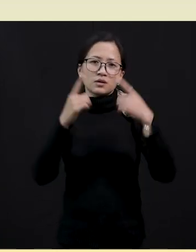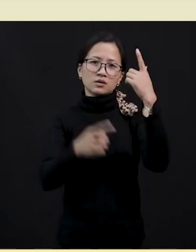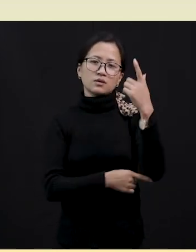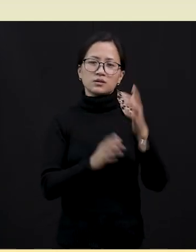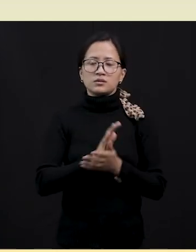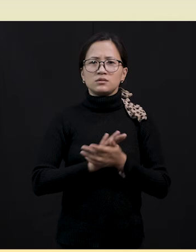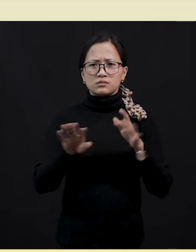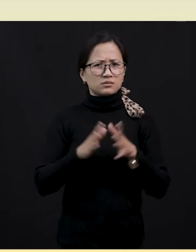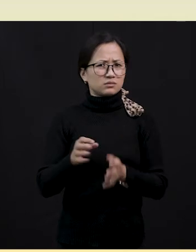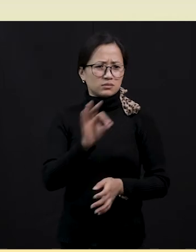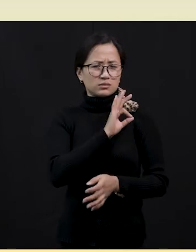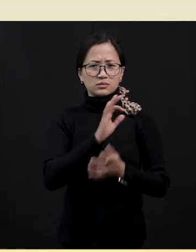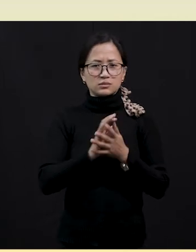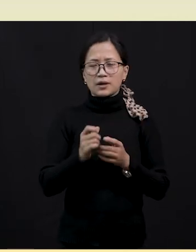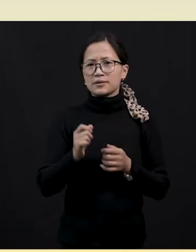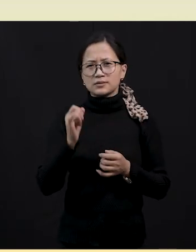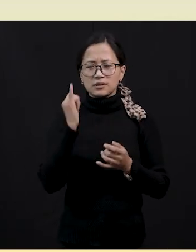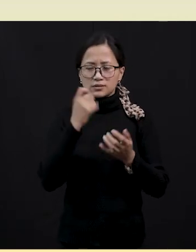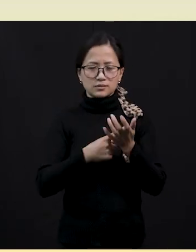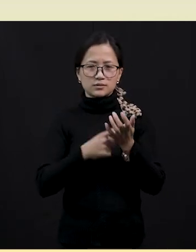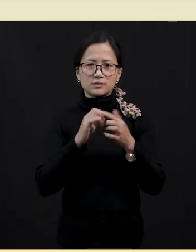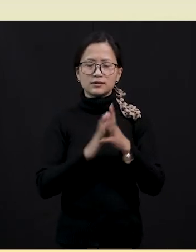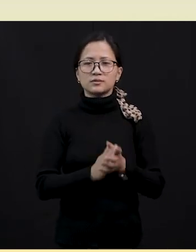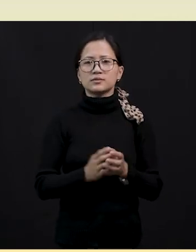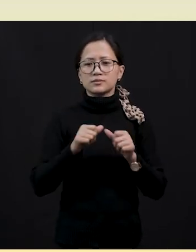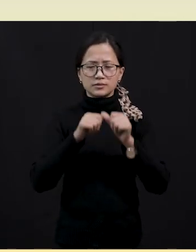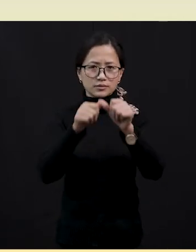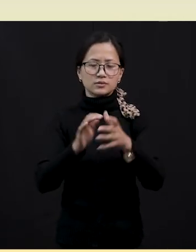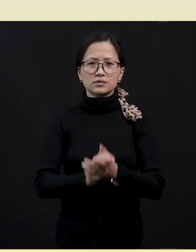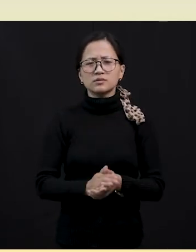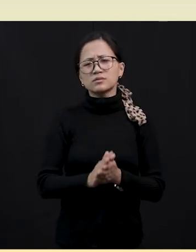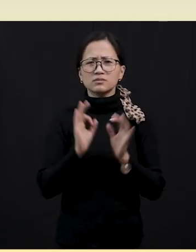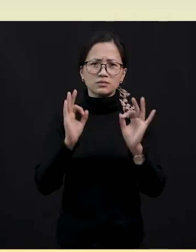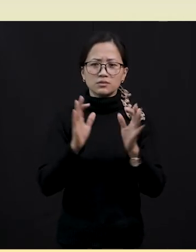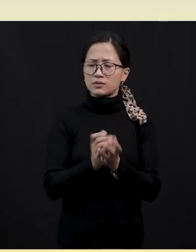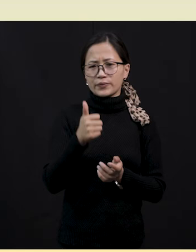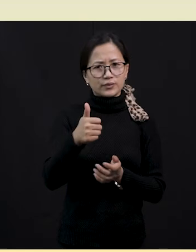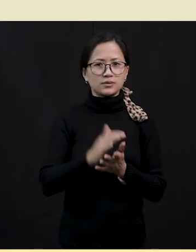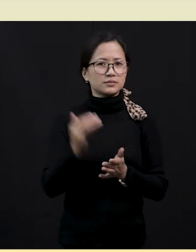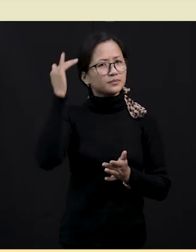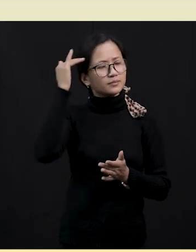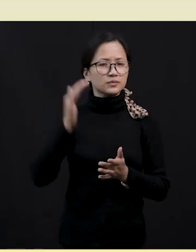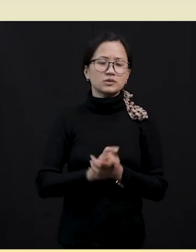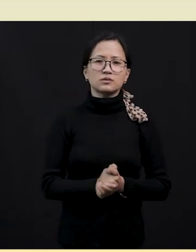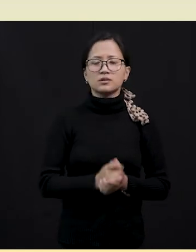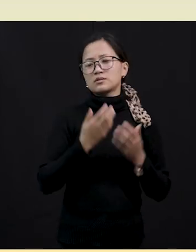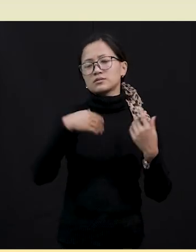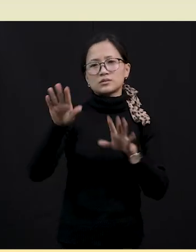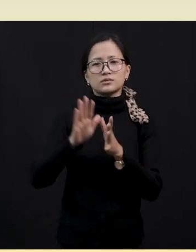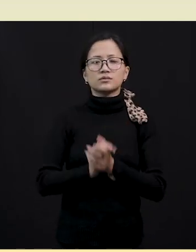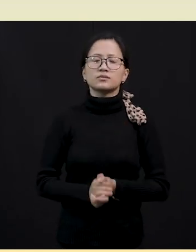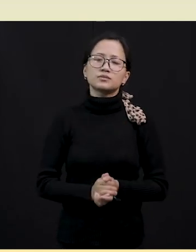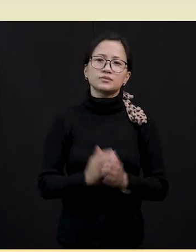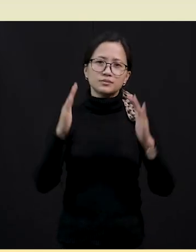gets really irritated and he says that if you don't want to answer my questions, it's absolutely fine. Just let me know, and I will leave and I will